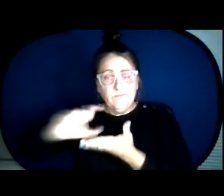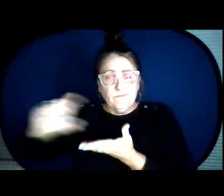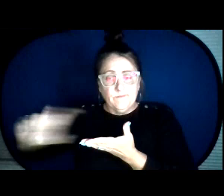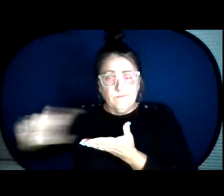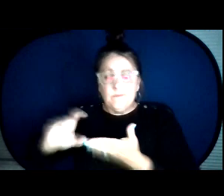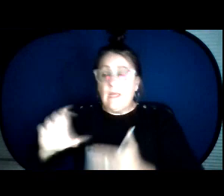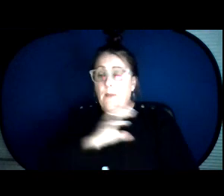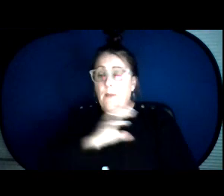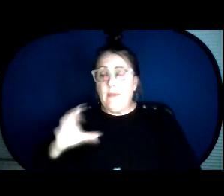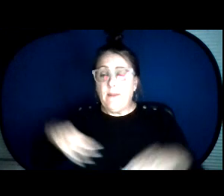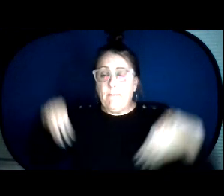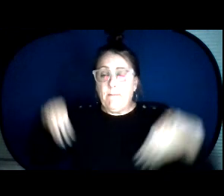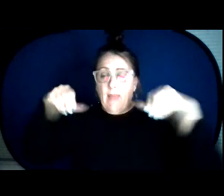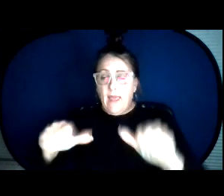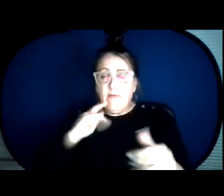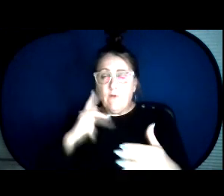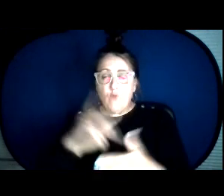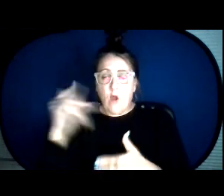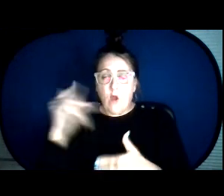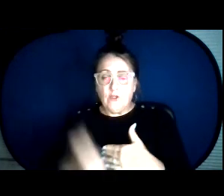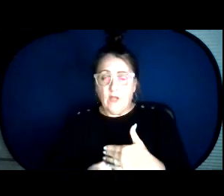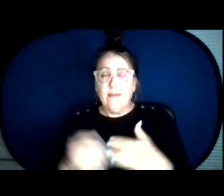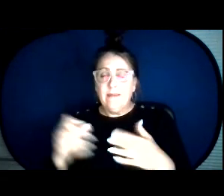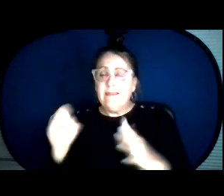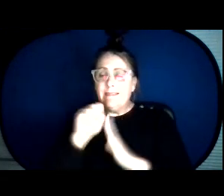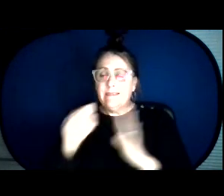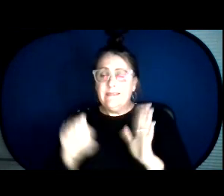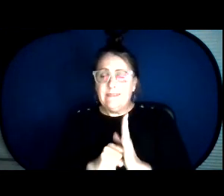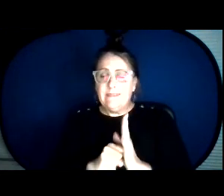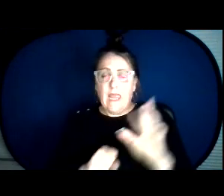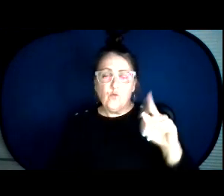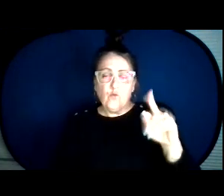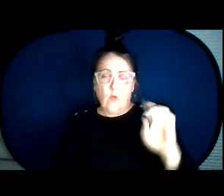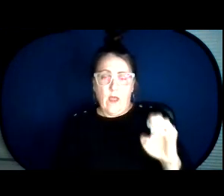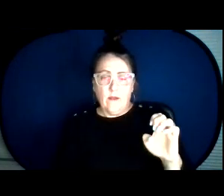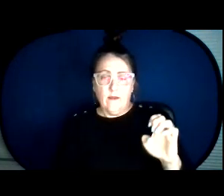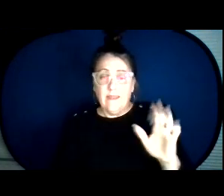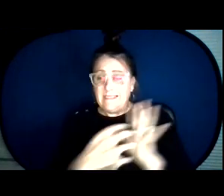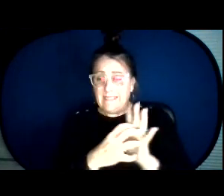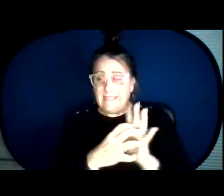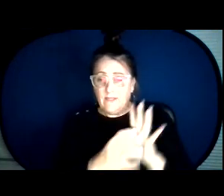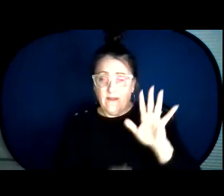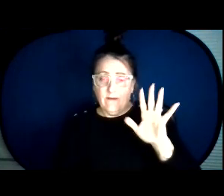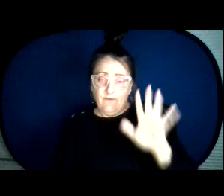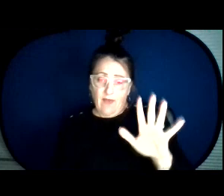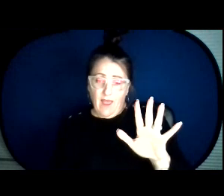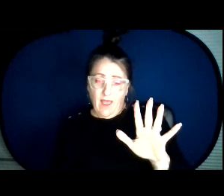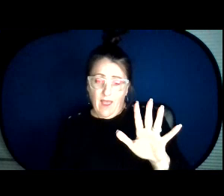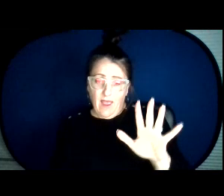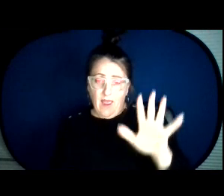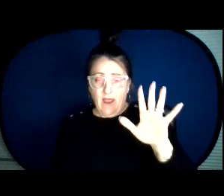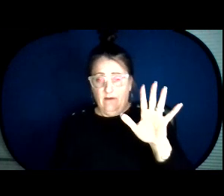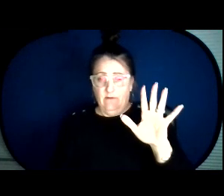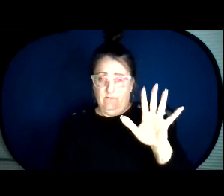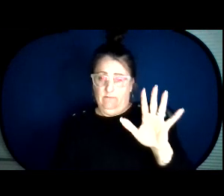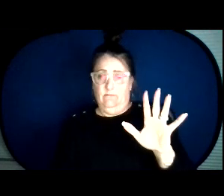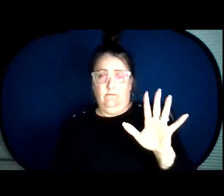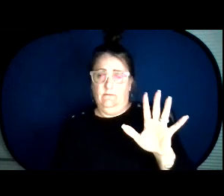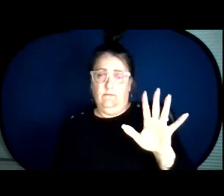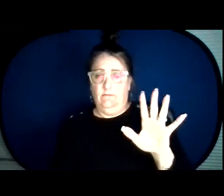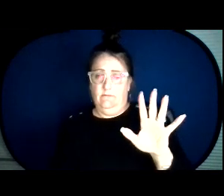fund transportation projects in the State Route 710 communities pursuant to Section 54237 of the Roberti Act.